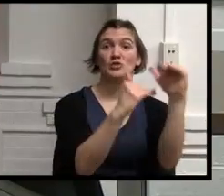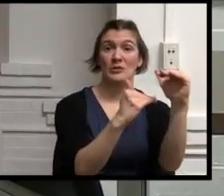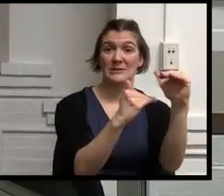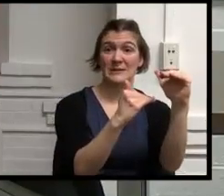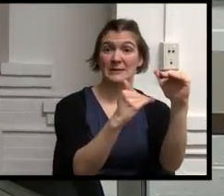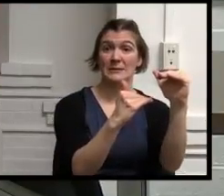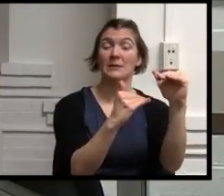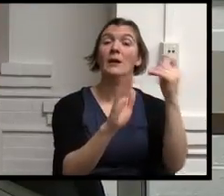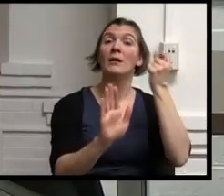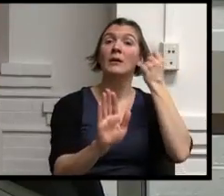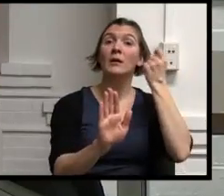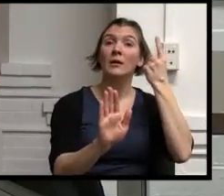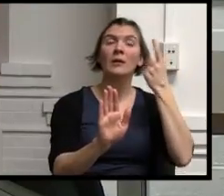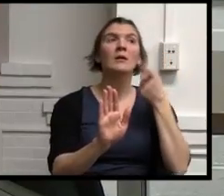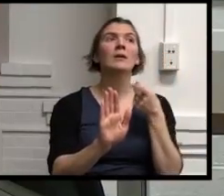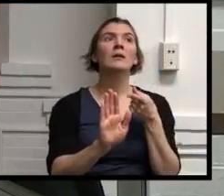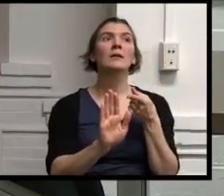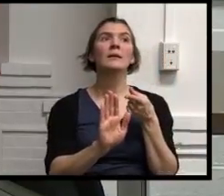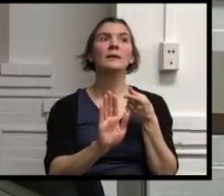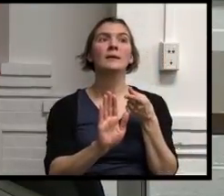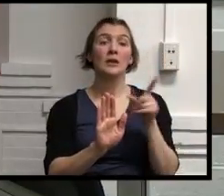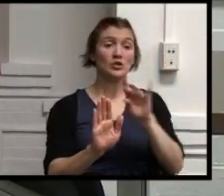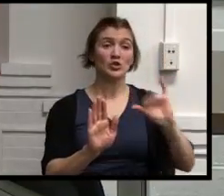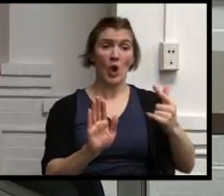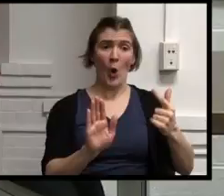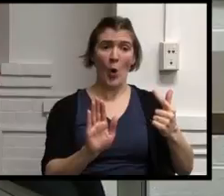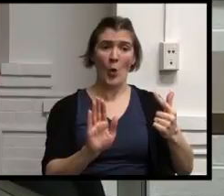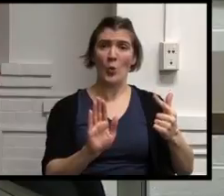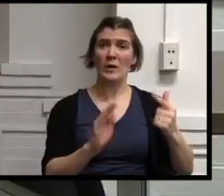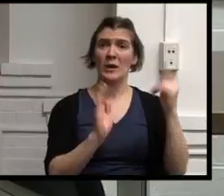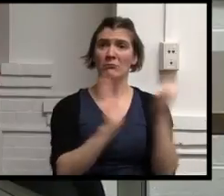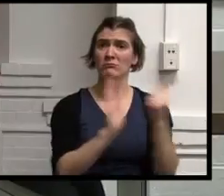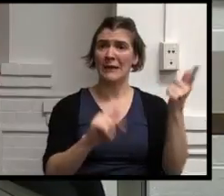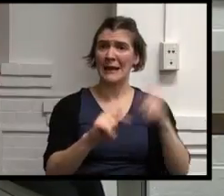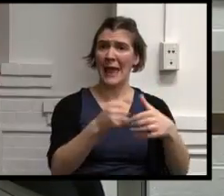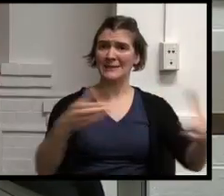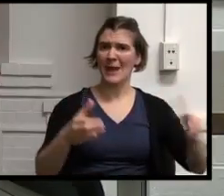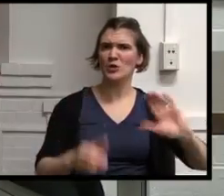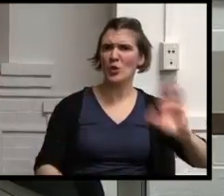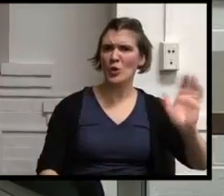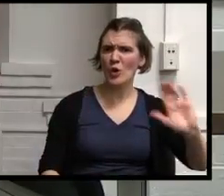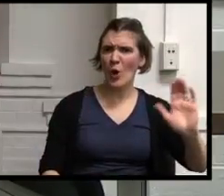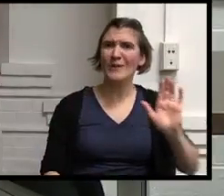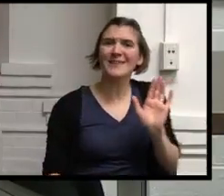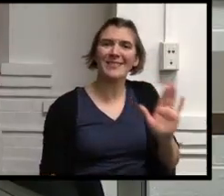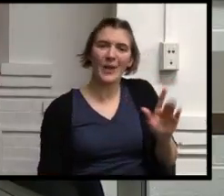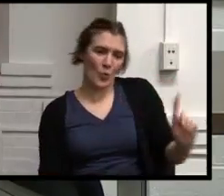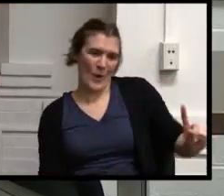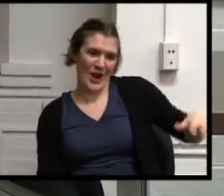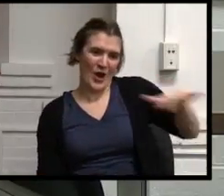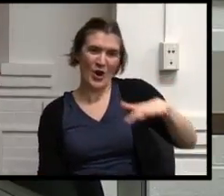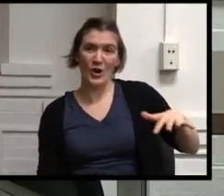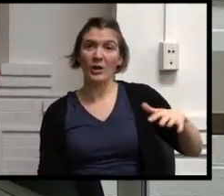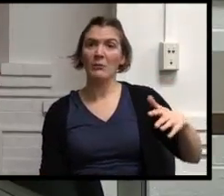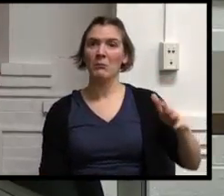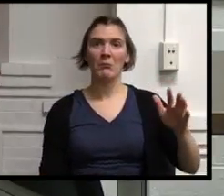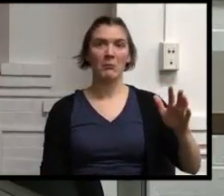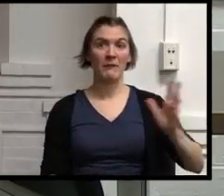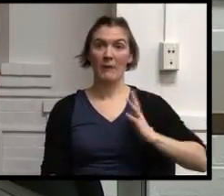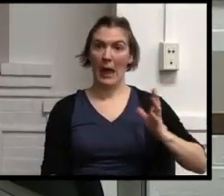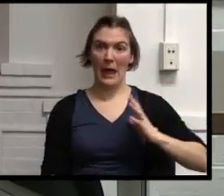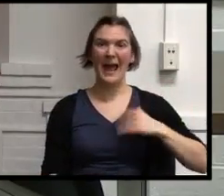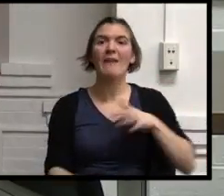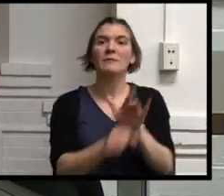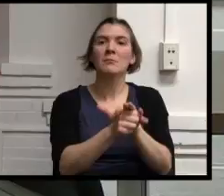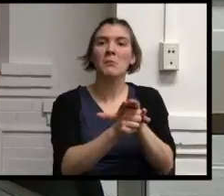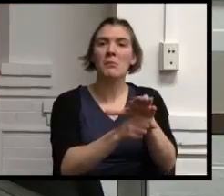not constrained because of town zoning ordinance. We're not close to any coverage ratio